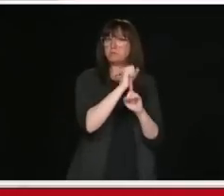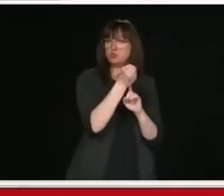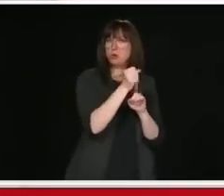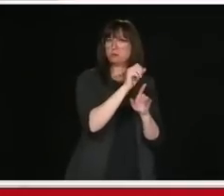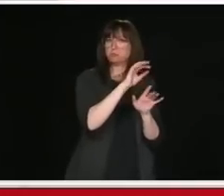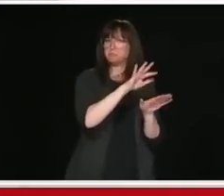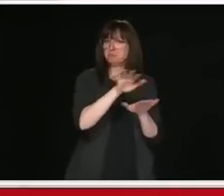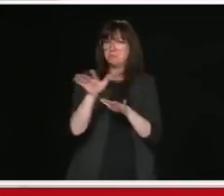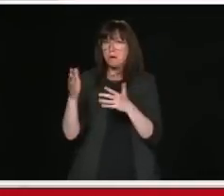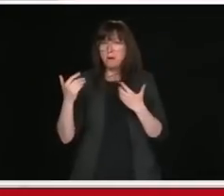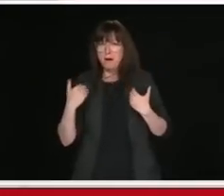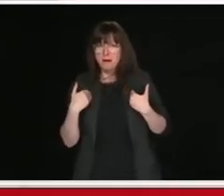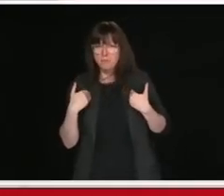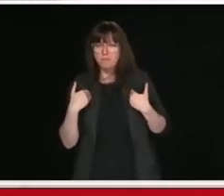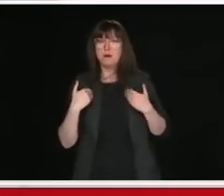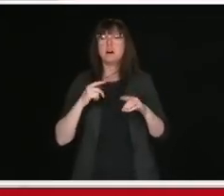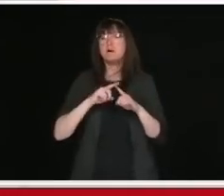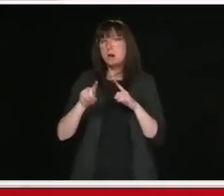coming.